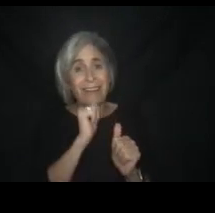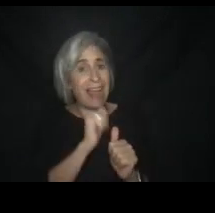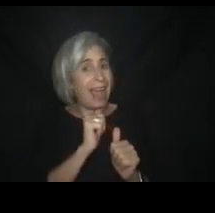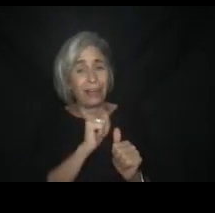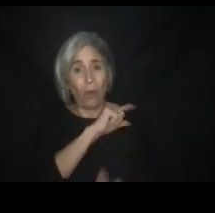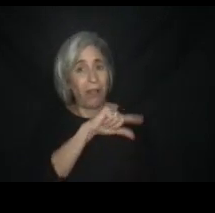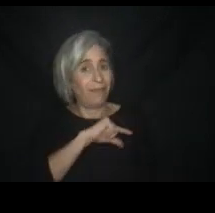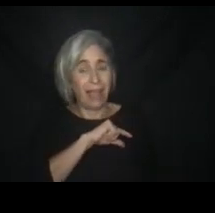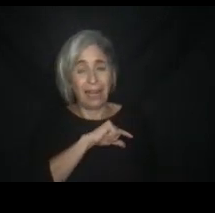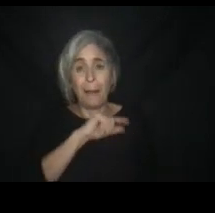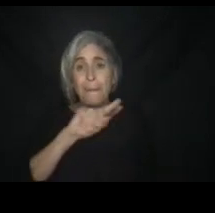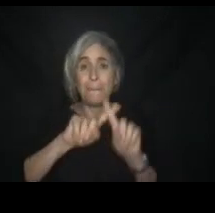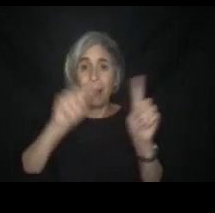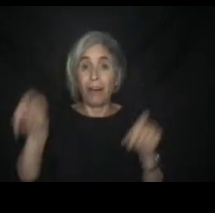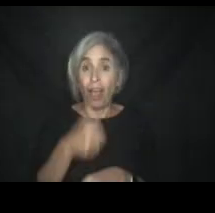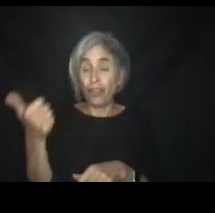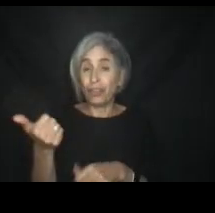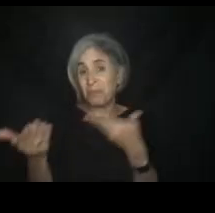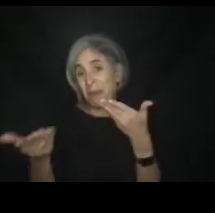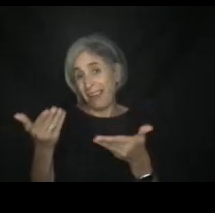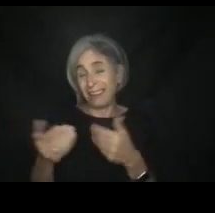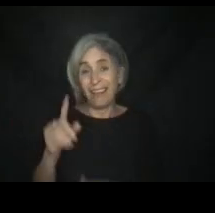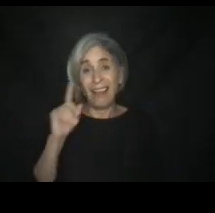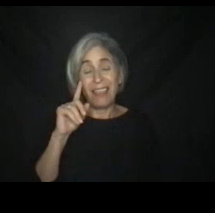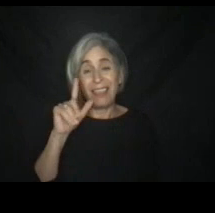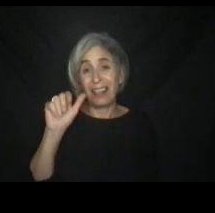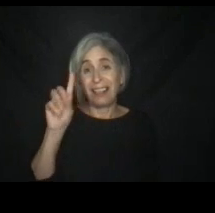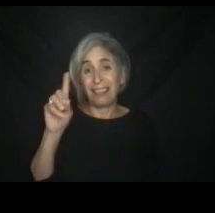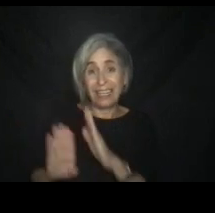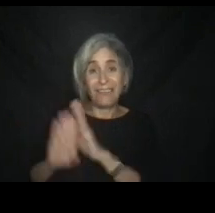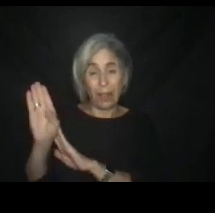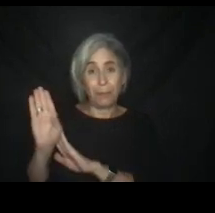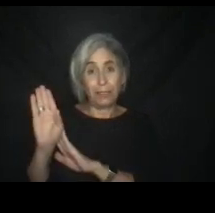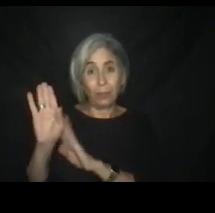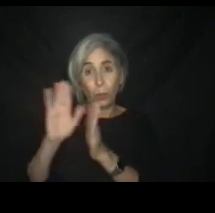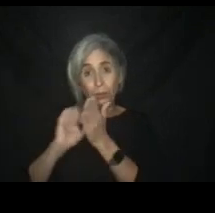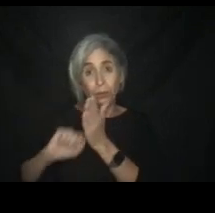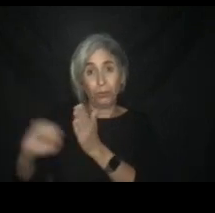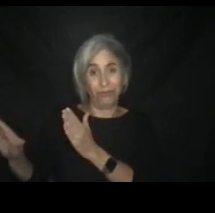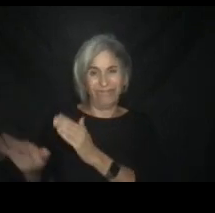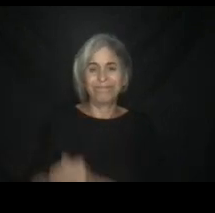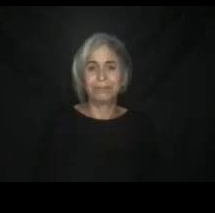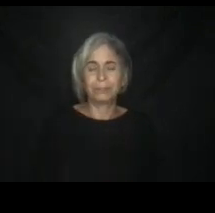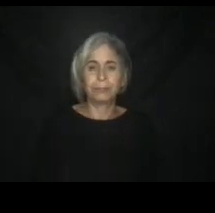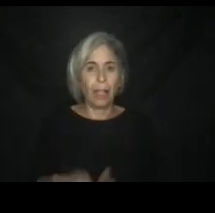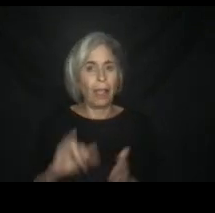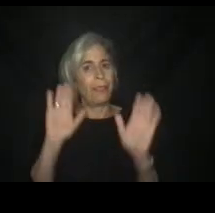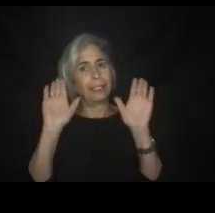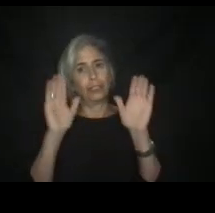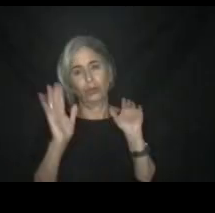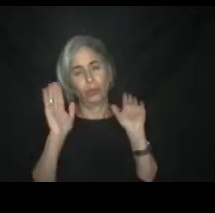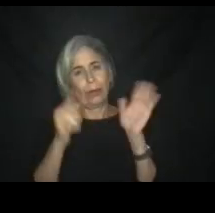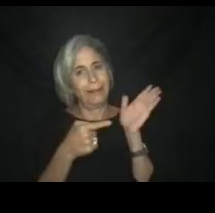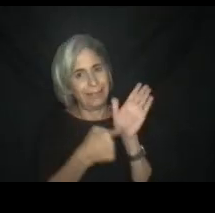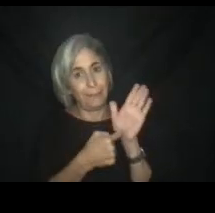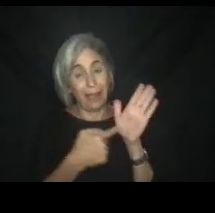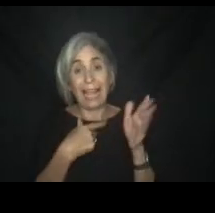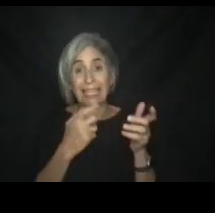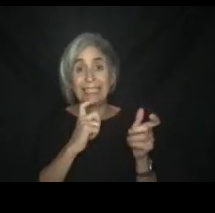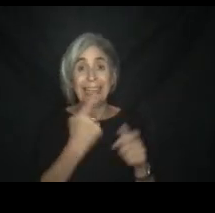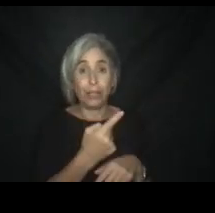certain ones you do. I think even land development, I think, was removed, was exempted. So that's a great example of I can get you the bill